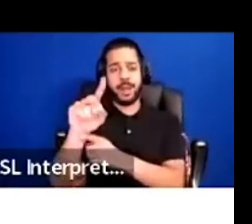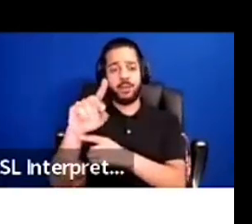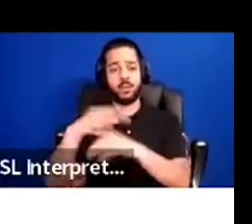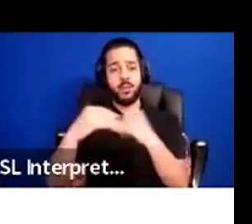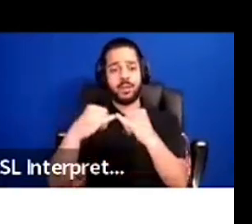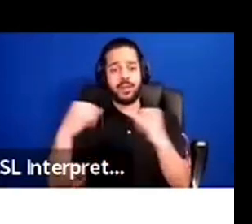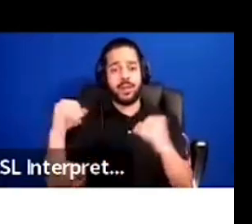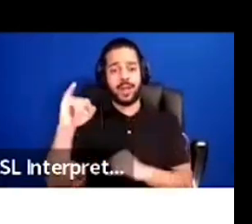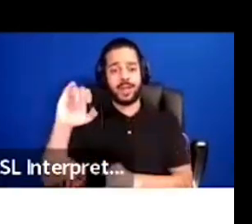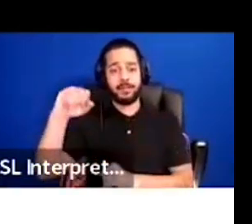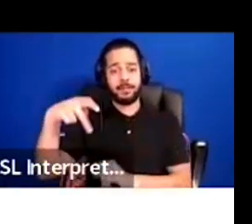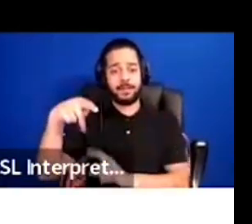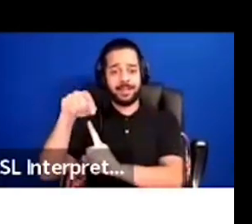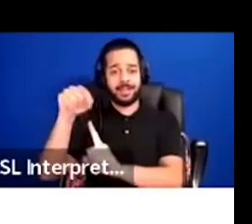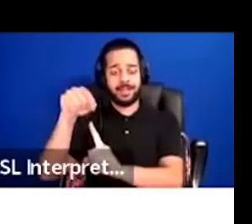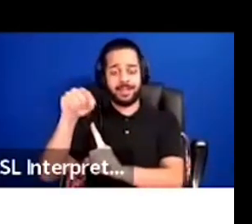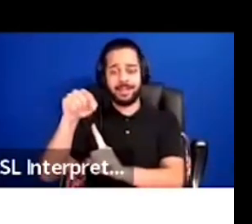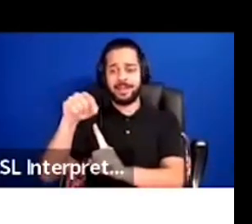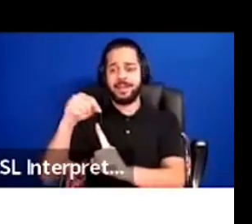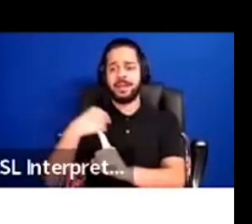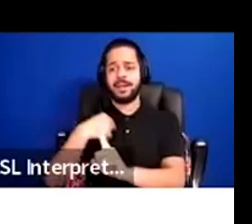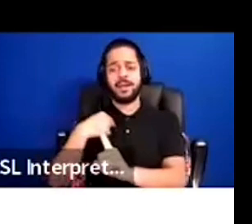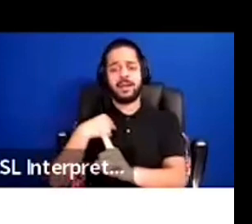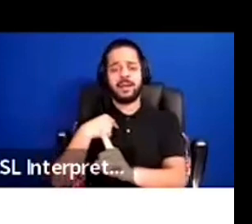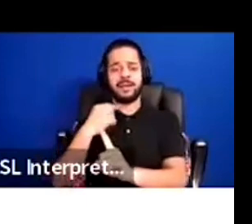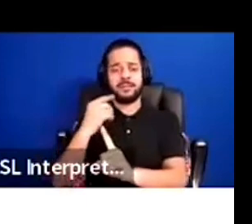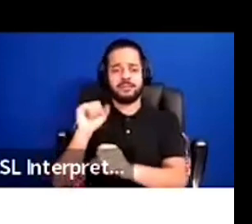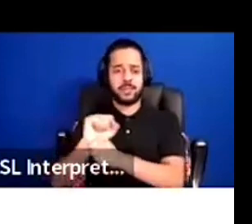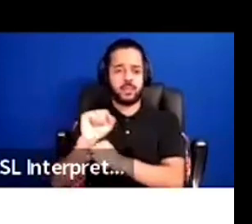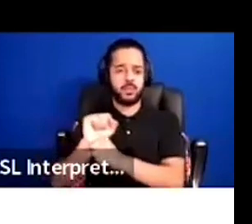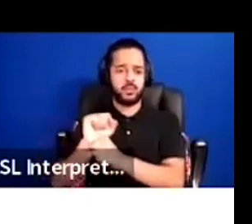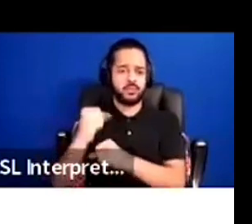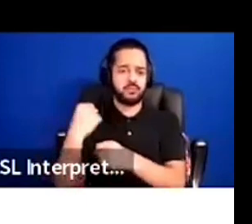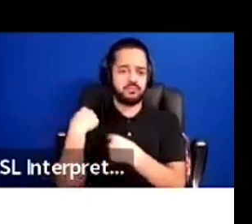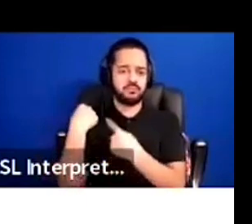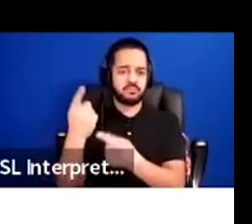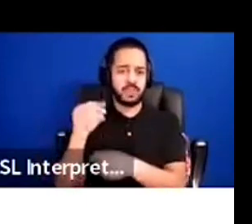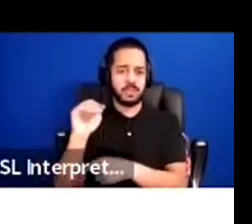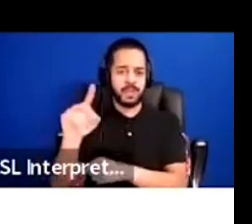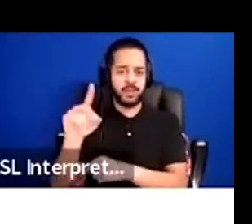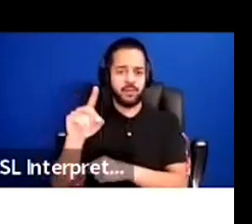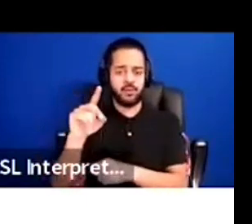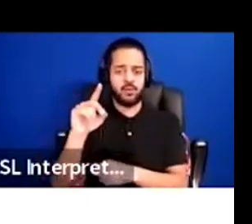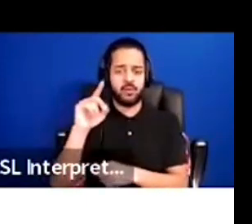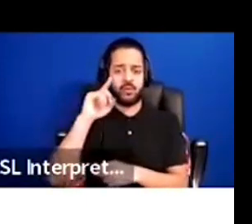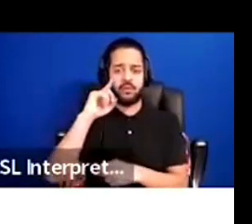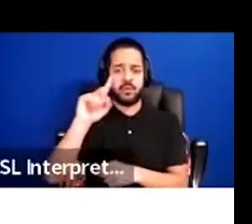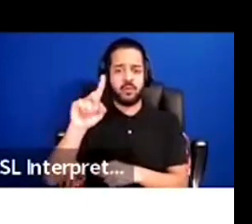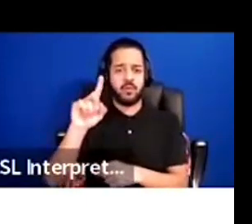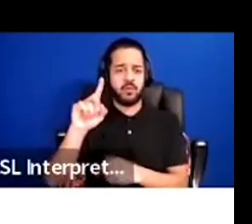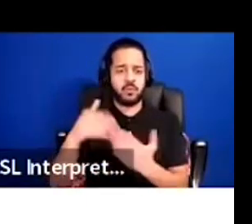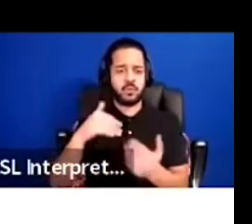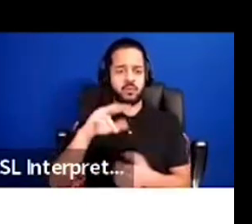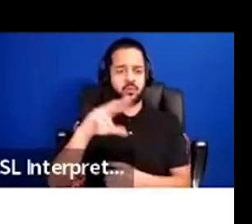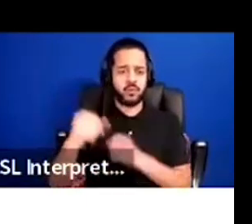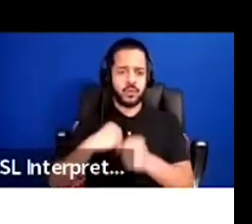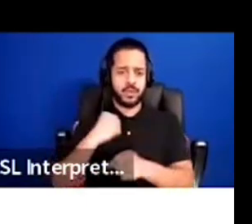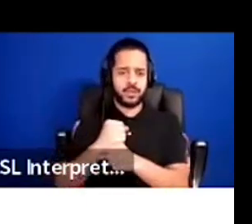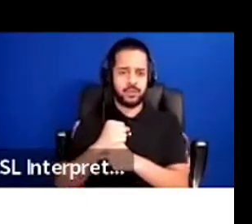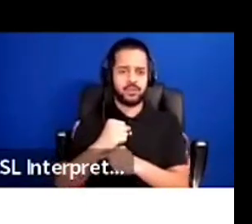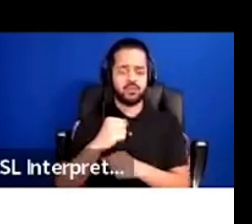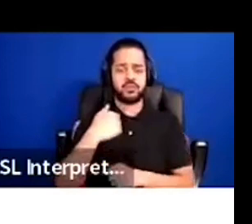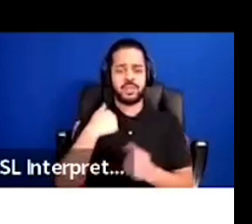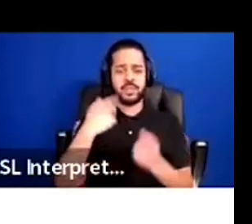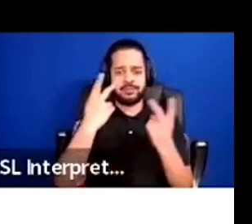IEP. And I've been through this. I've been working in Maryland for close to 30 years, and I've seen just